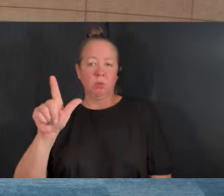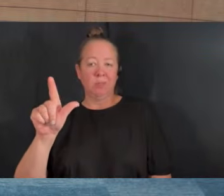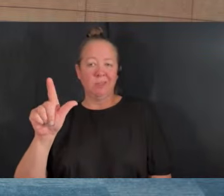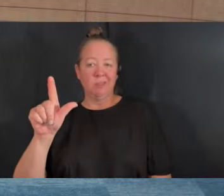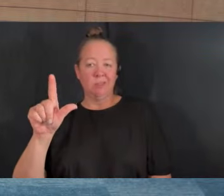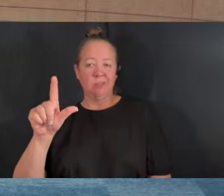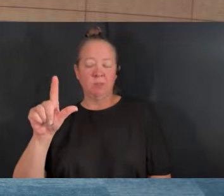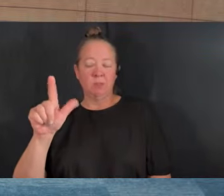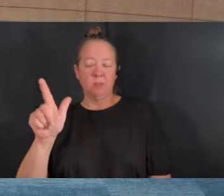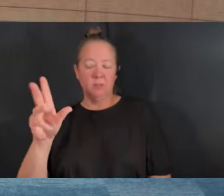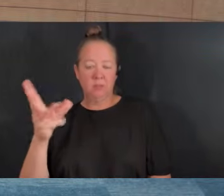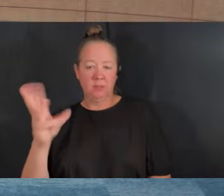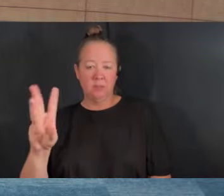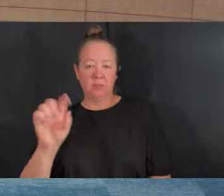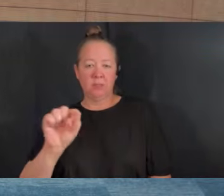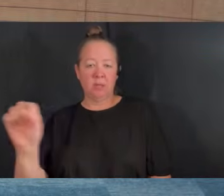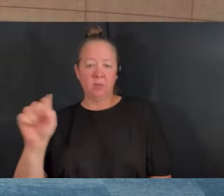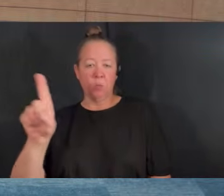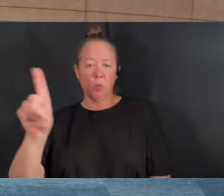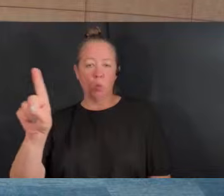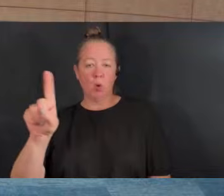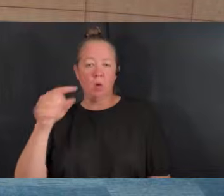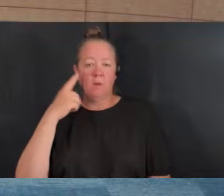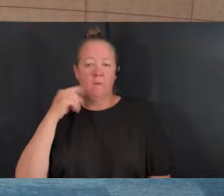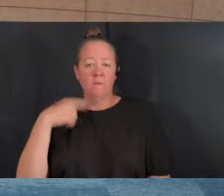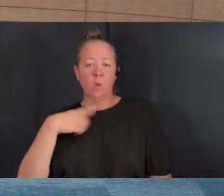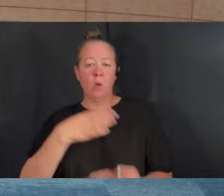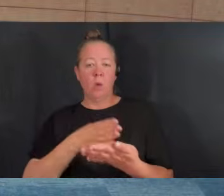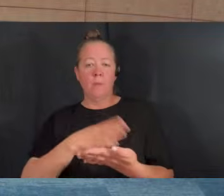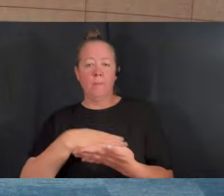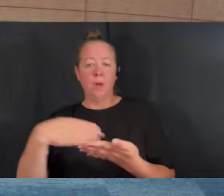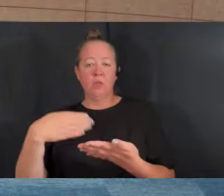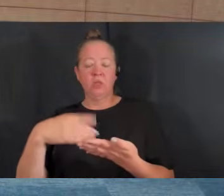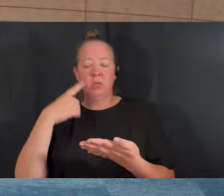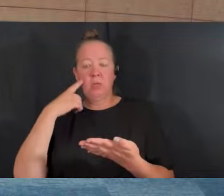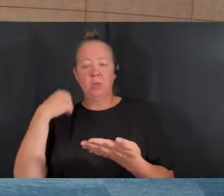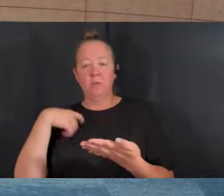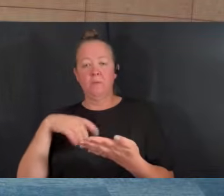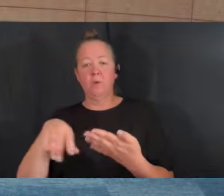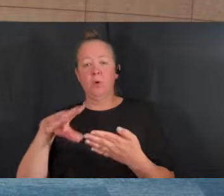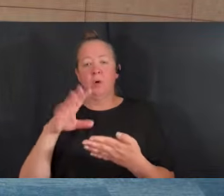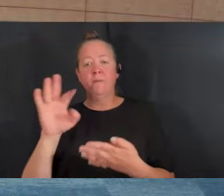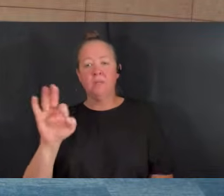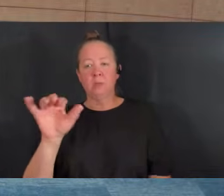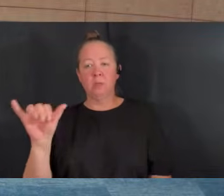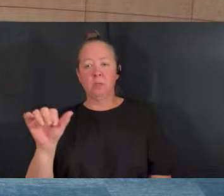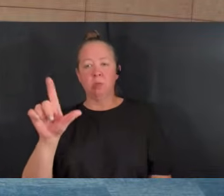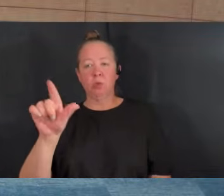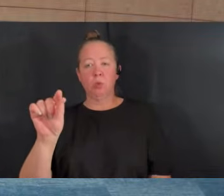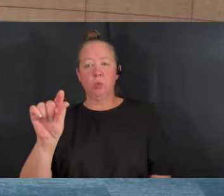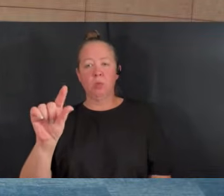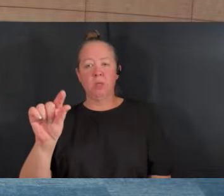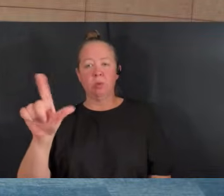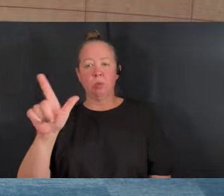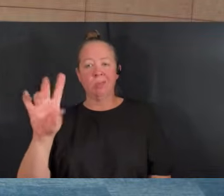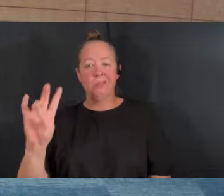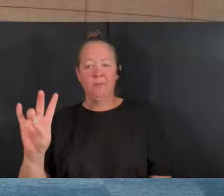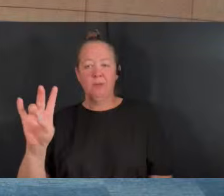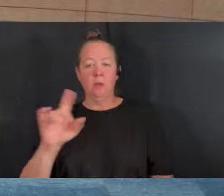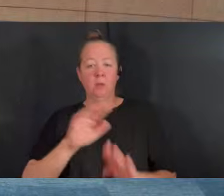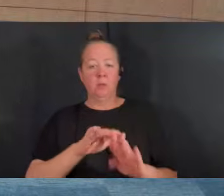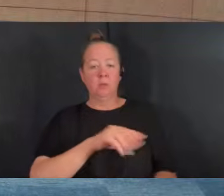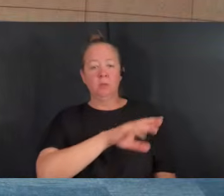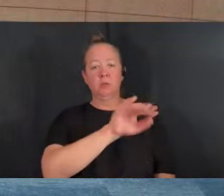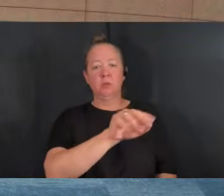year 2027. The fiscal year runs from July 1st, 2026 through